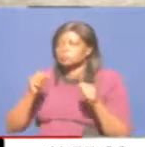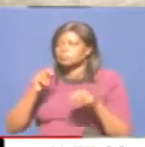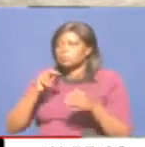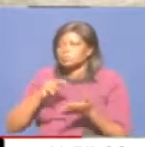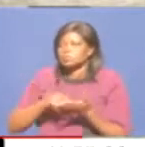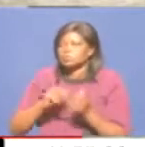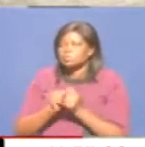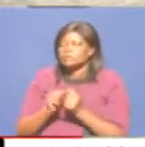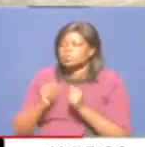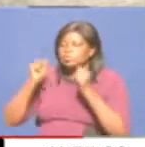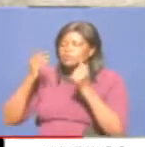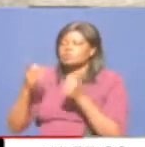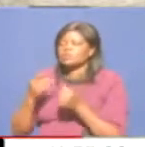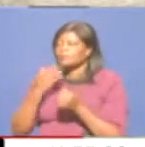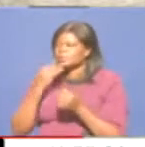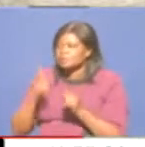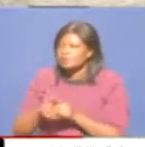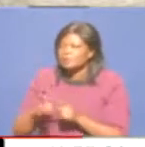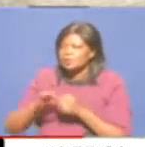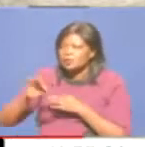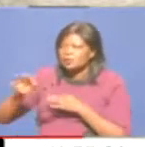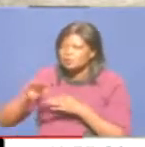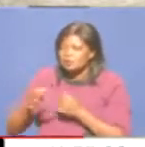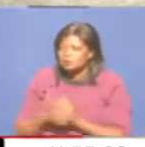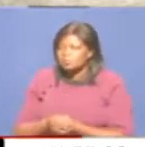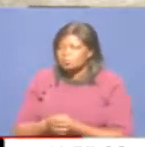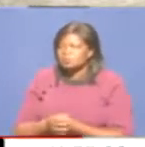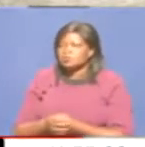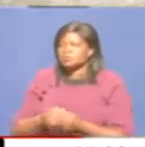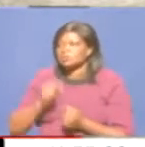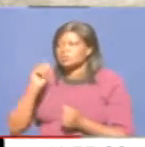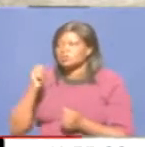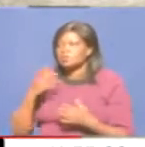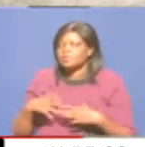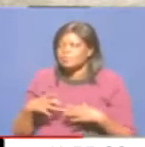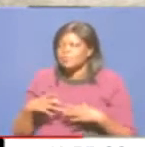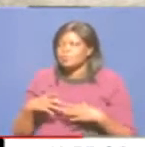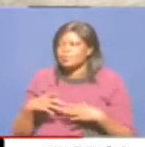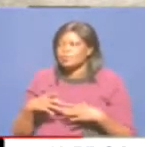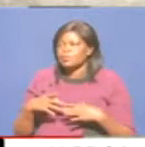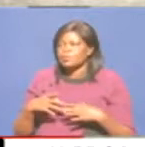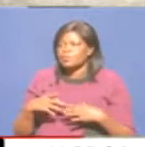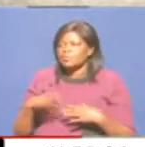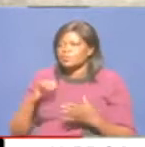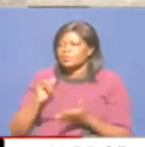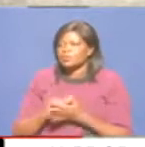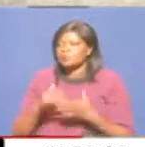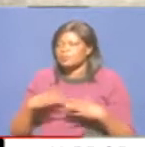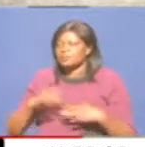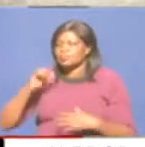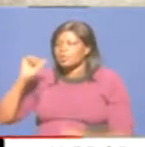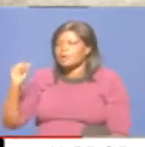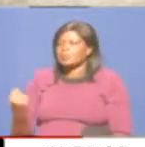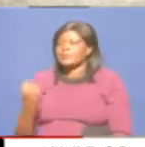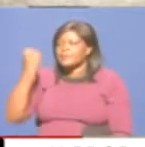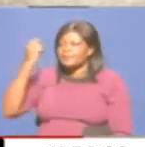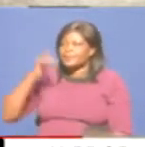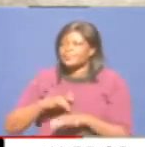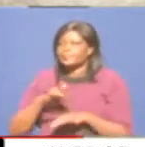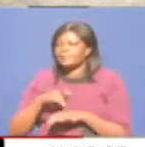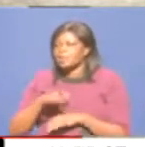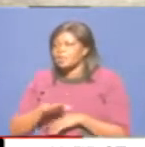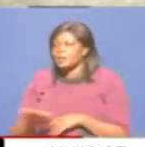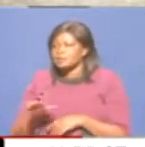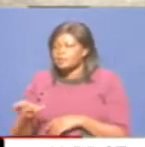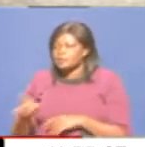extend this word to other Kenyans. That person who wakes up very early in the morning mm-hmm. to